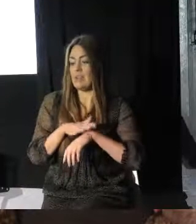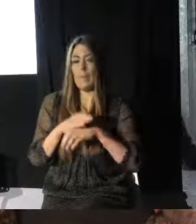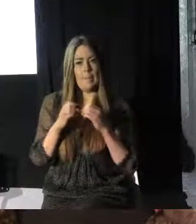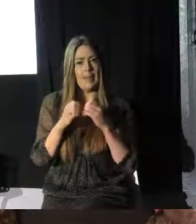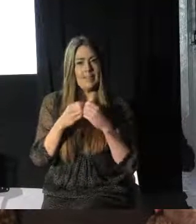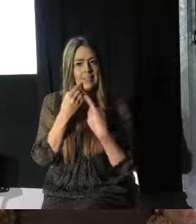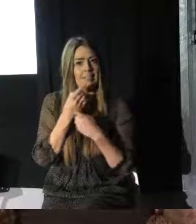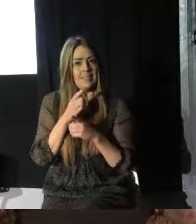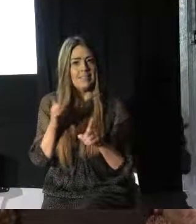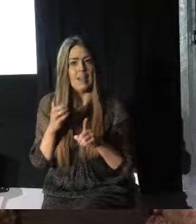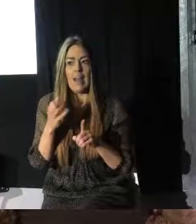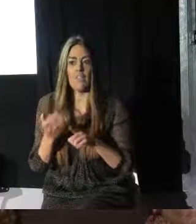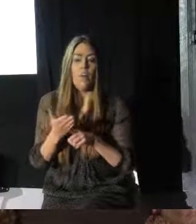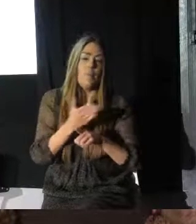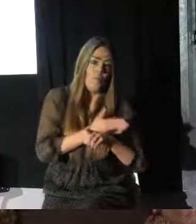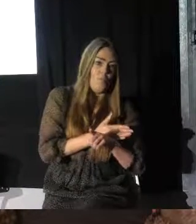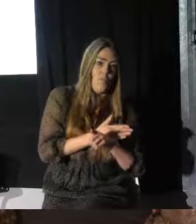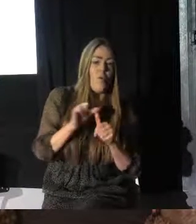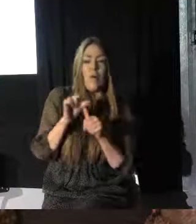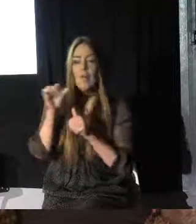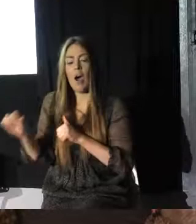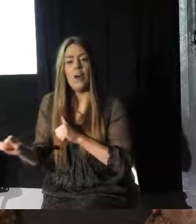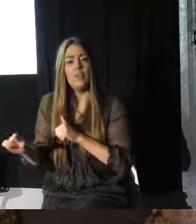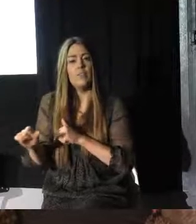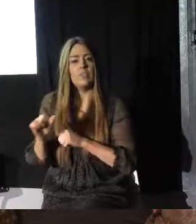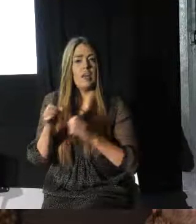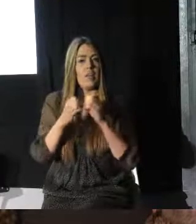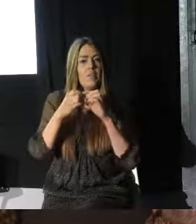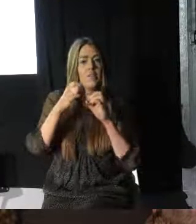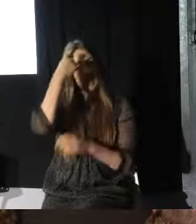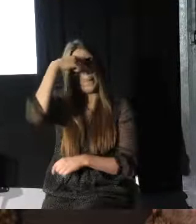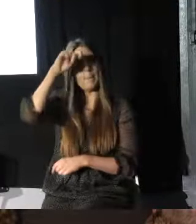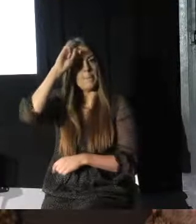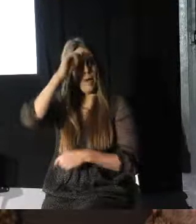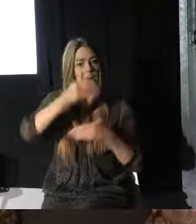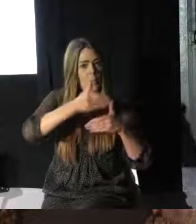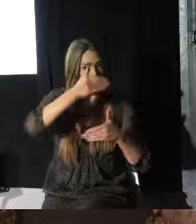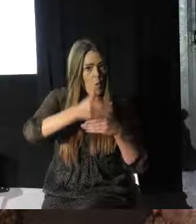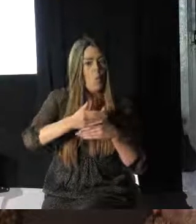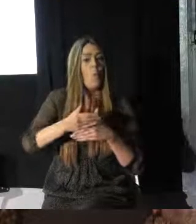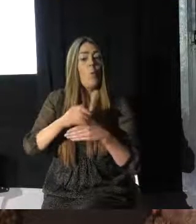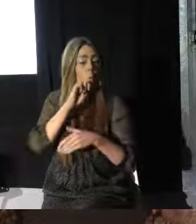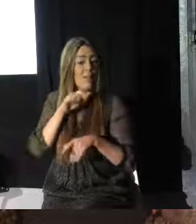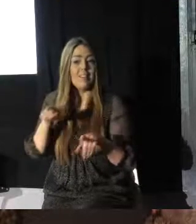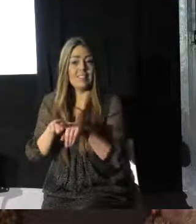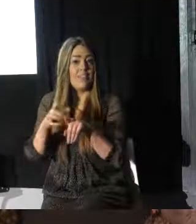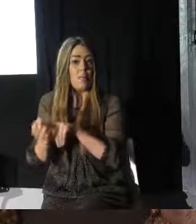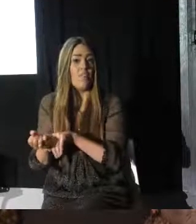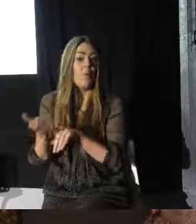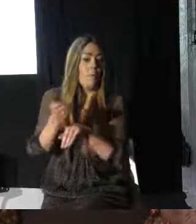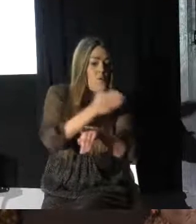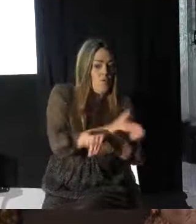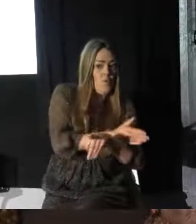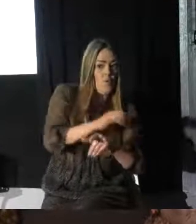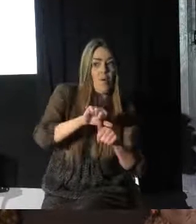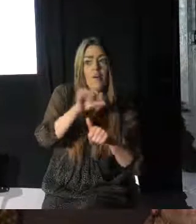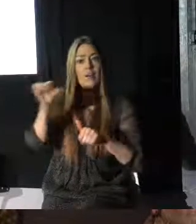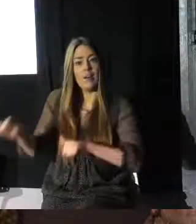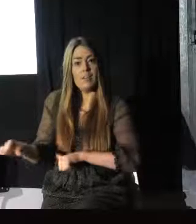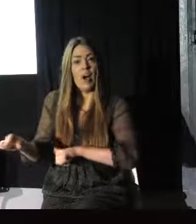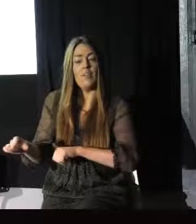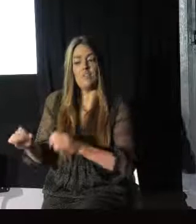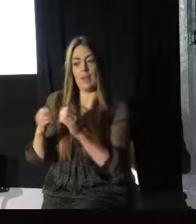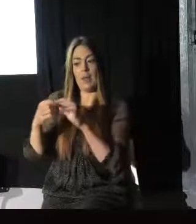as there was a before and after the fall of the Berlin Wall, so there will be a before and after the return to Benin